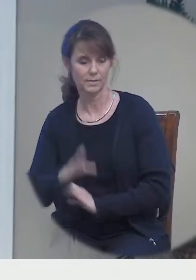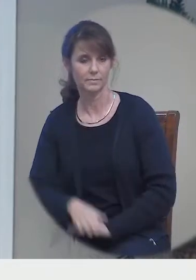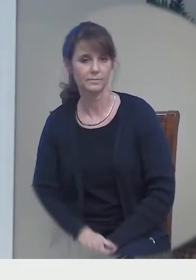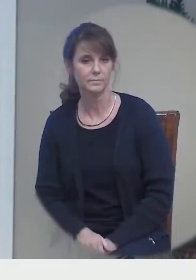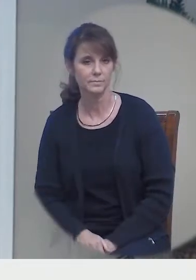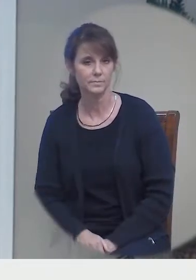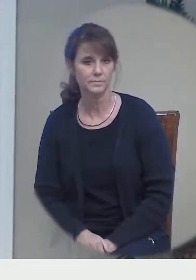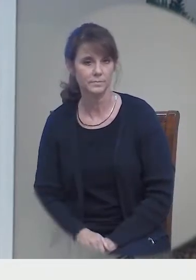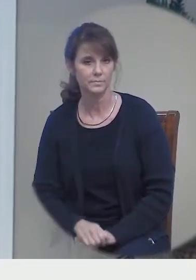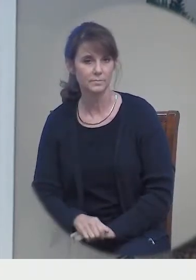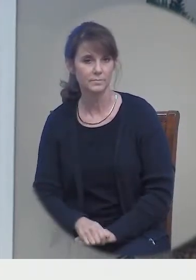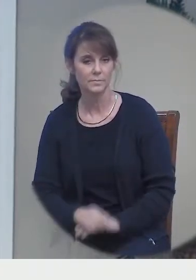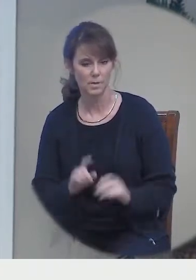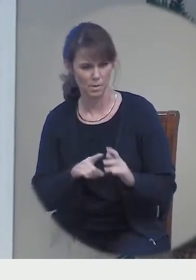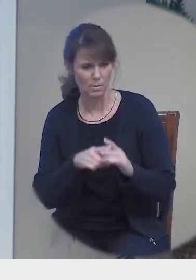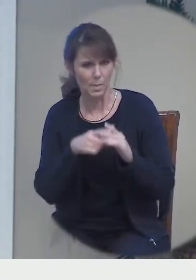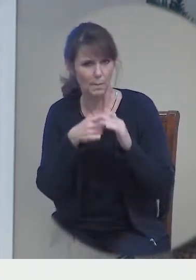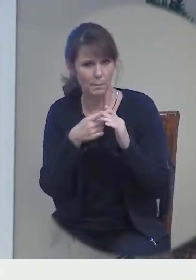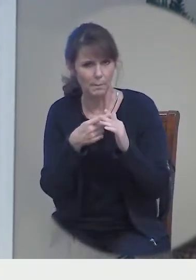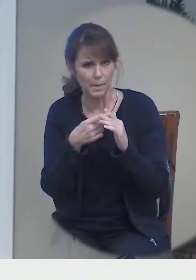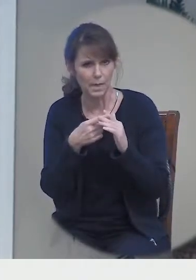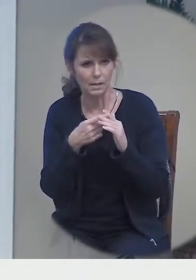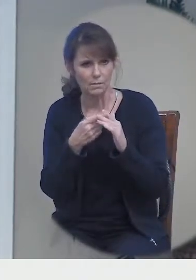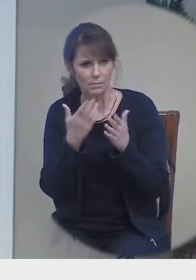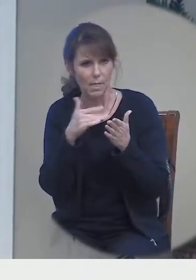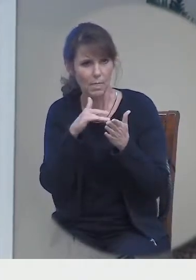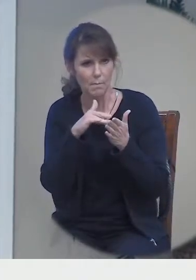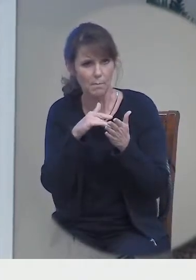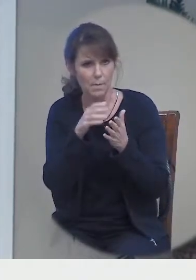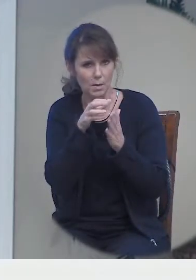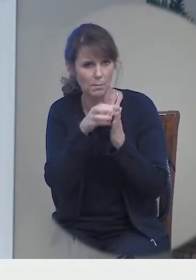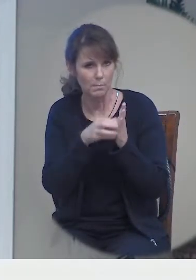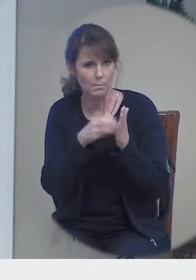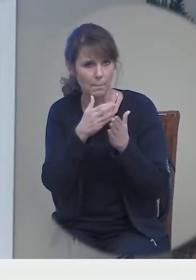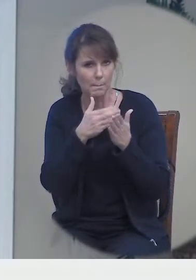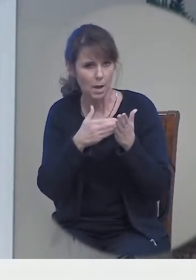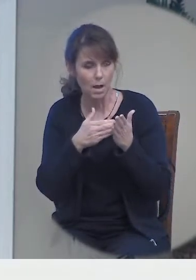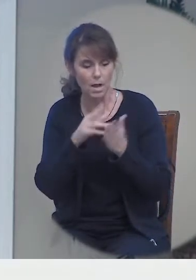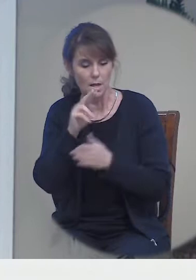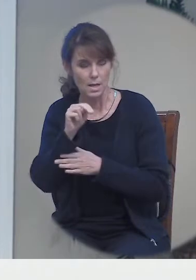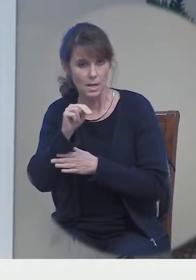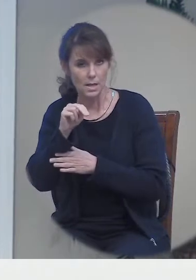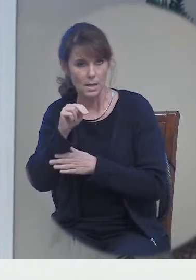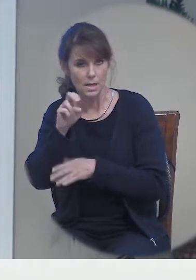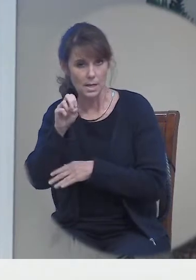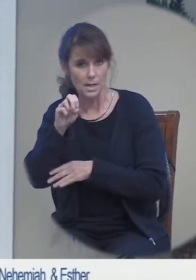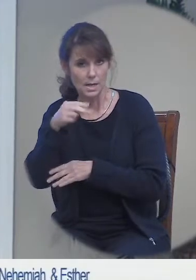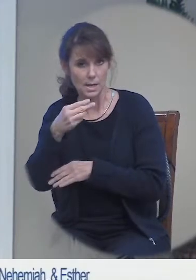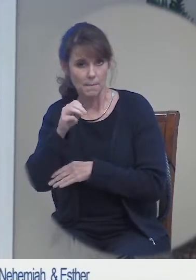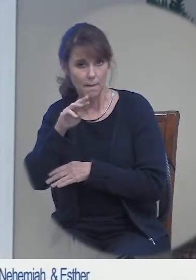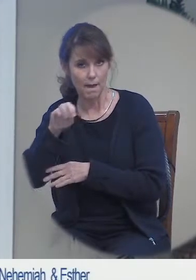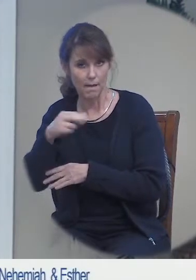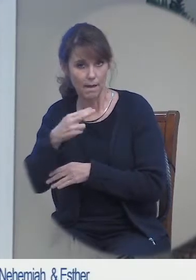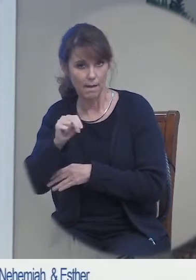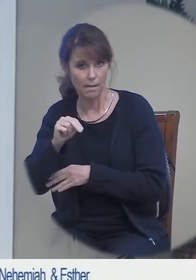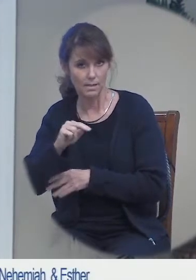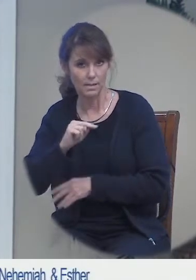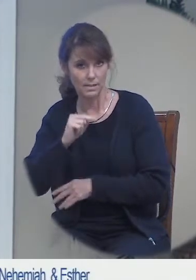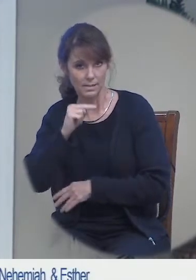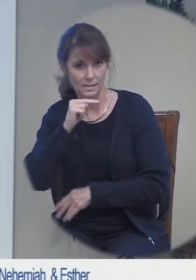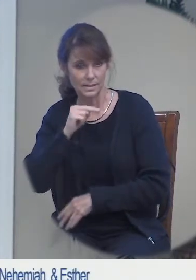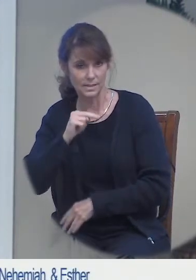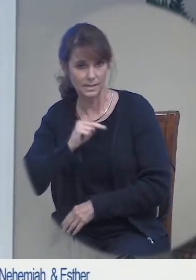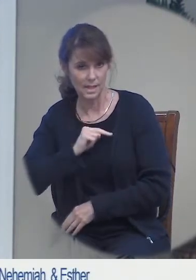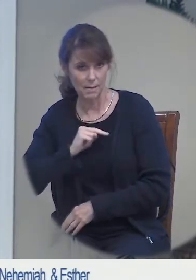really at the beginning of this. We're kind of right in the midst of this section where Nehemiah and those who are building the wall are facing opposition.